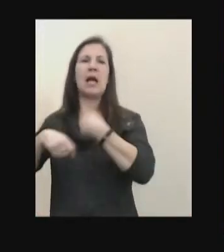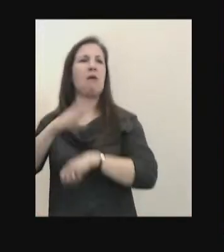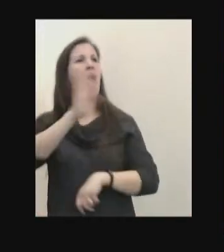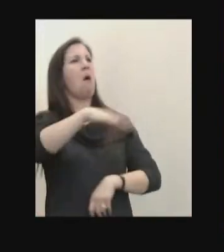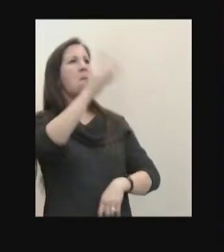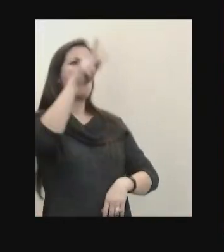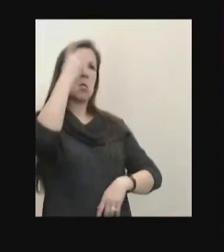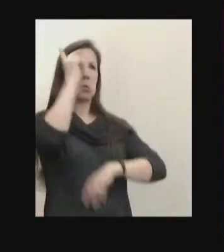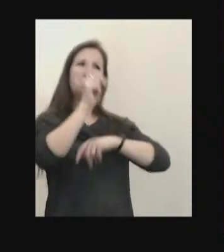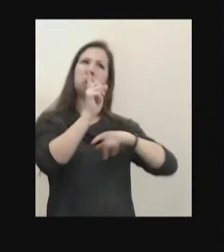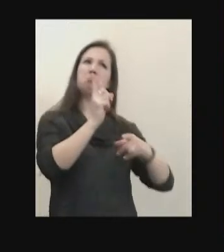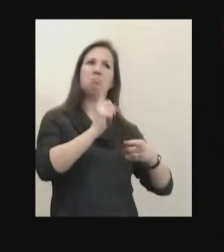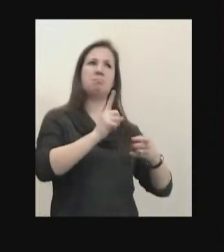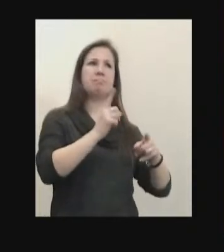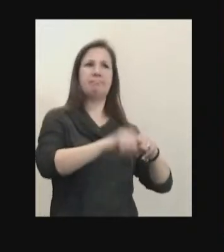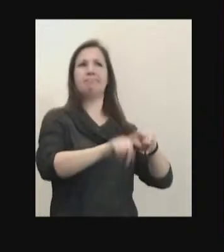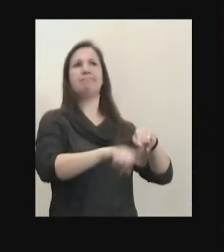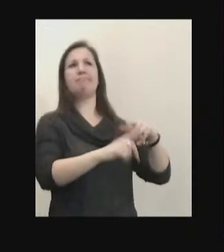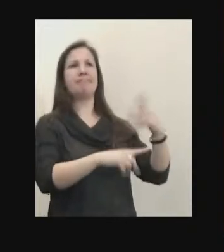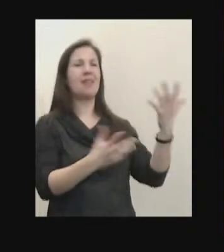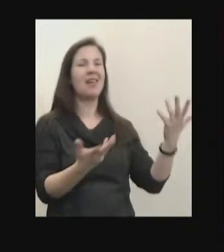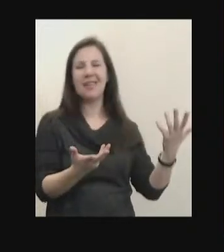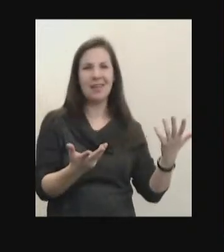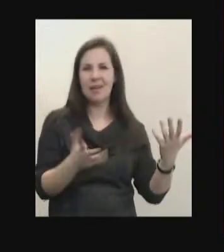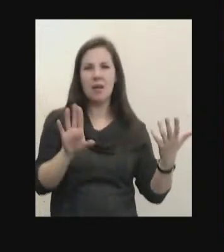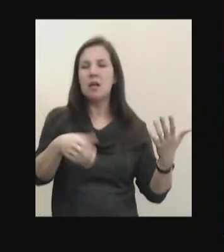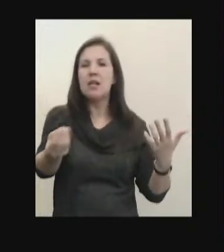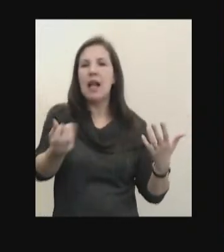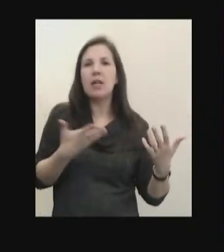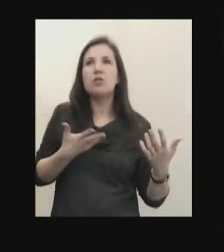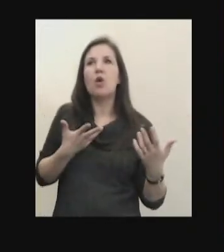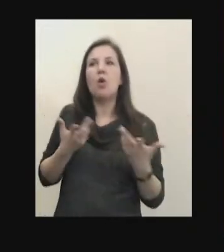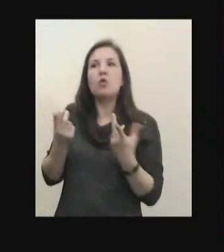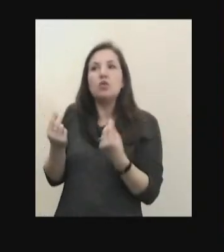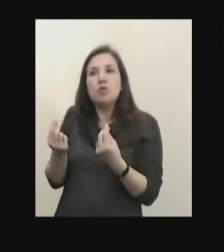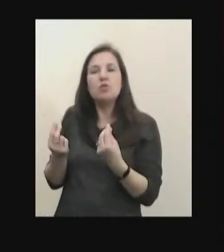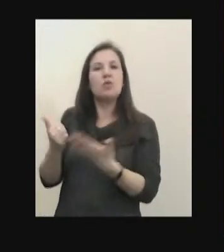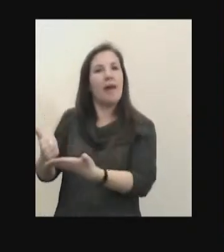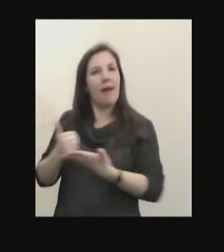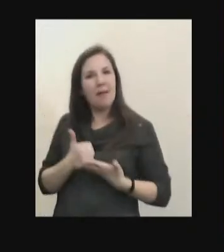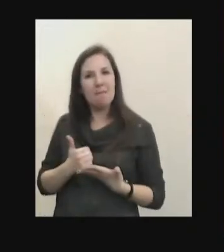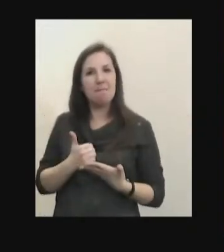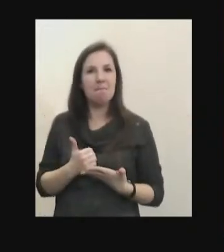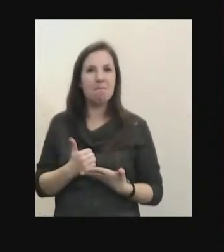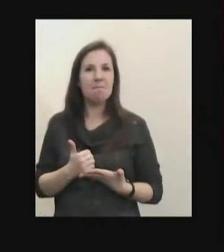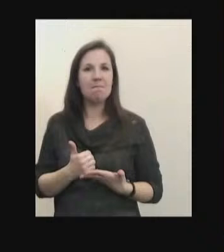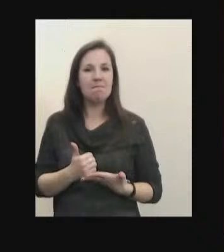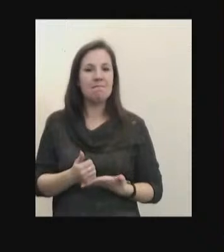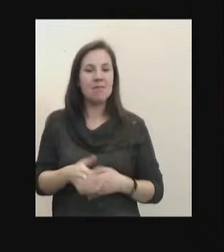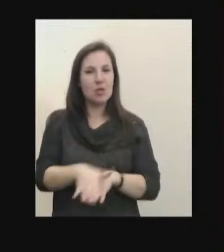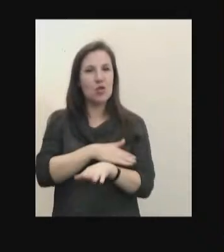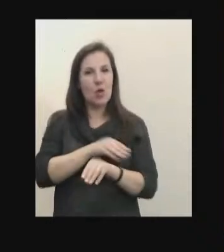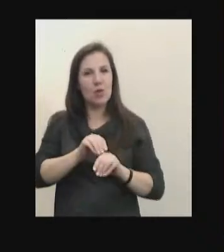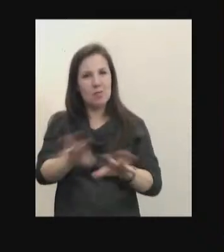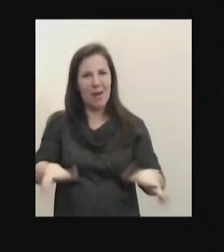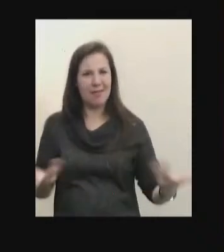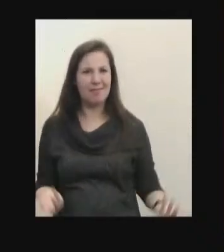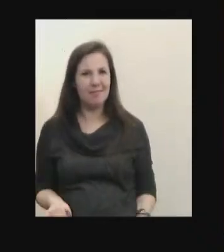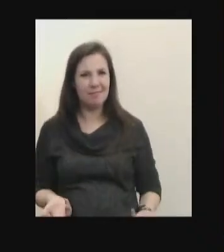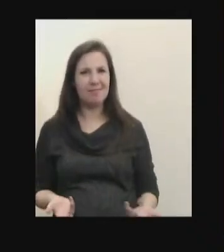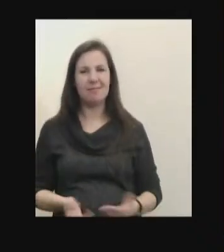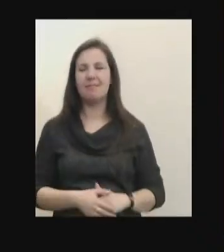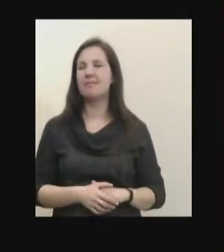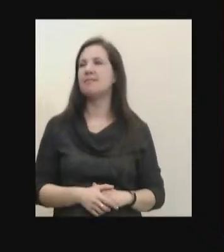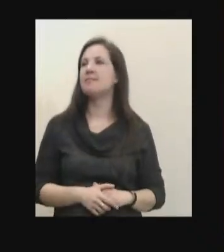this, let us know what they feel they could do to help us to slow down the spread of COVID-19